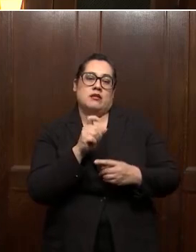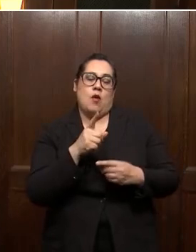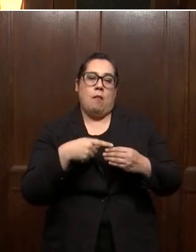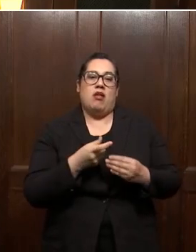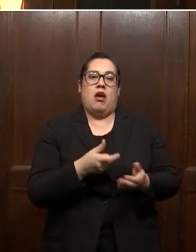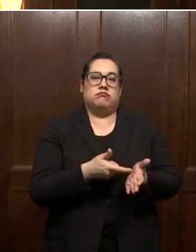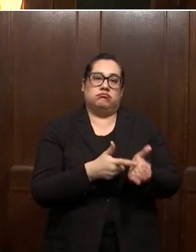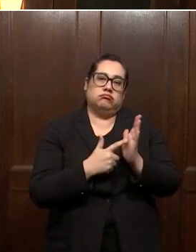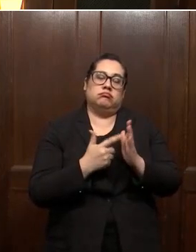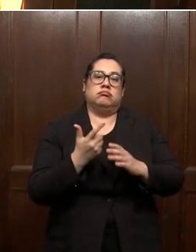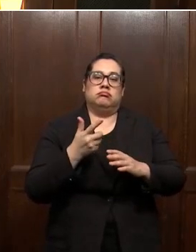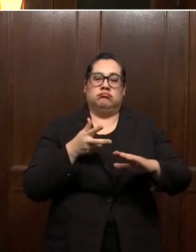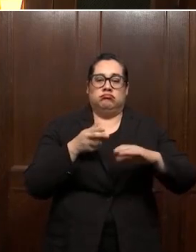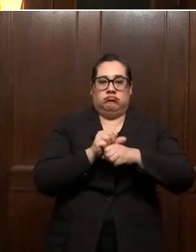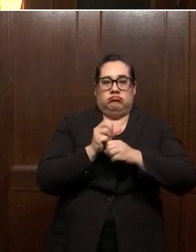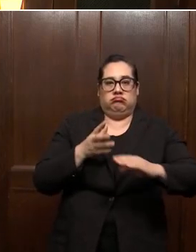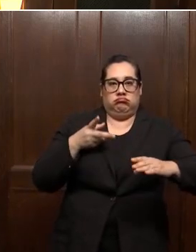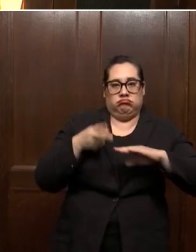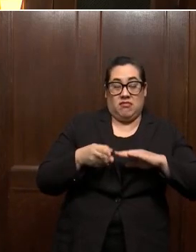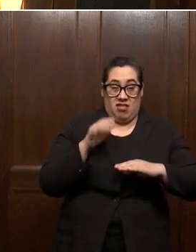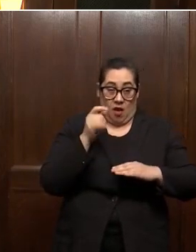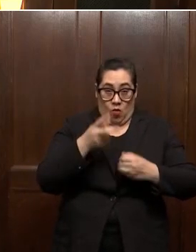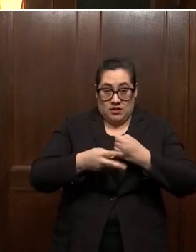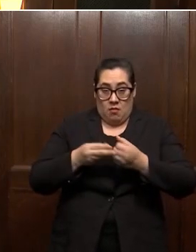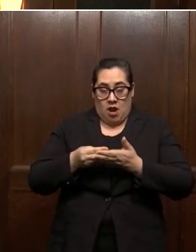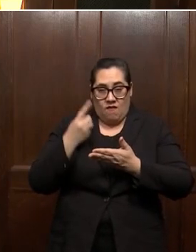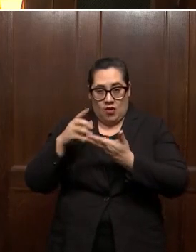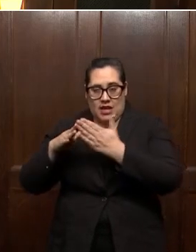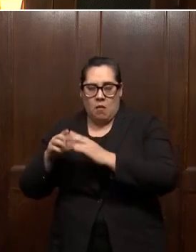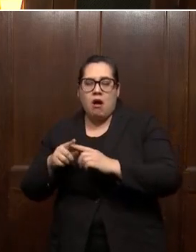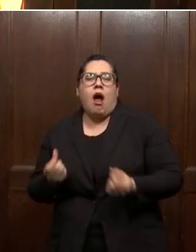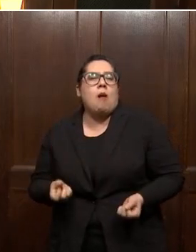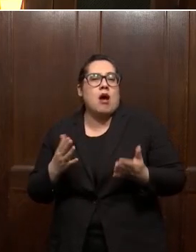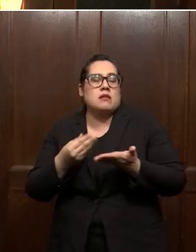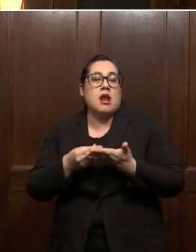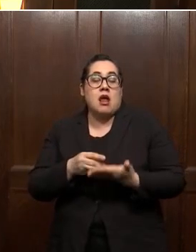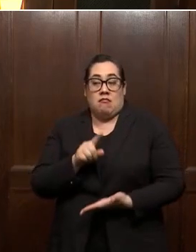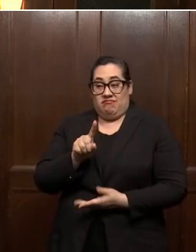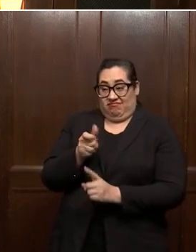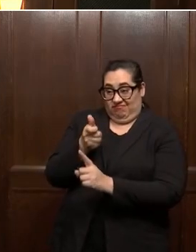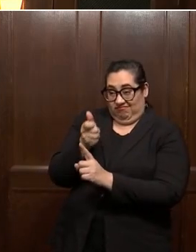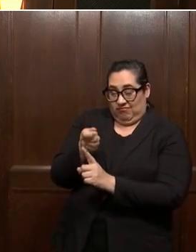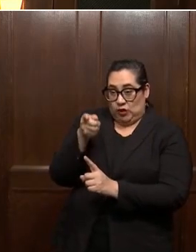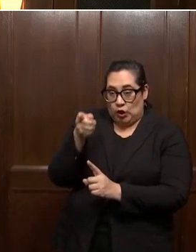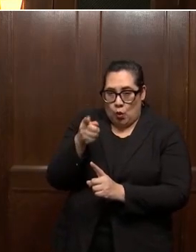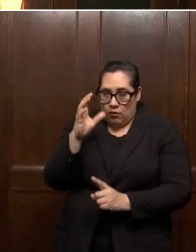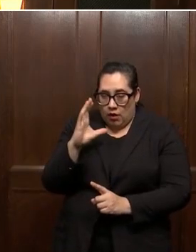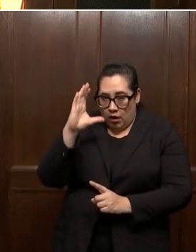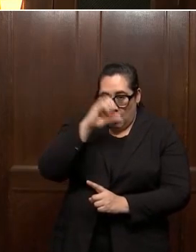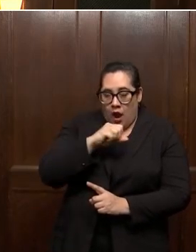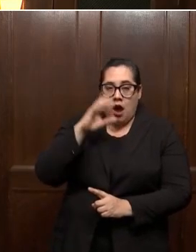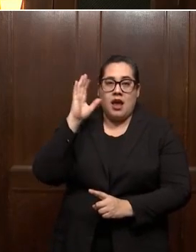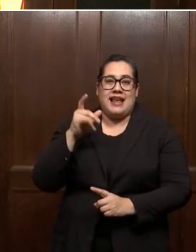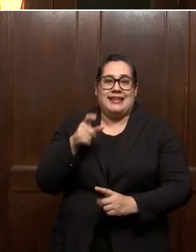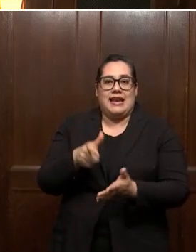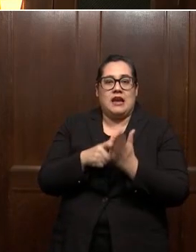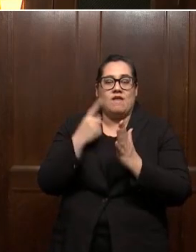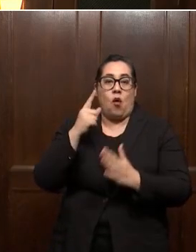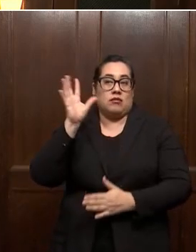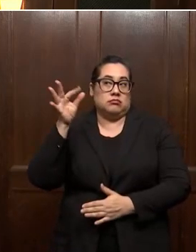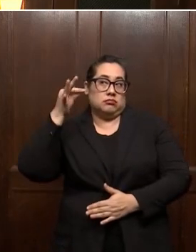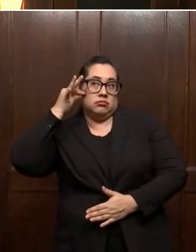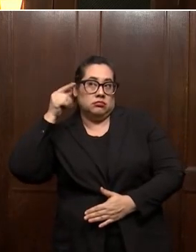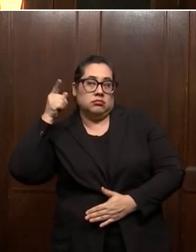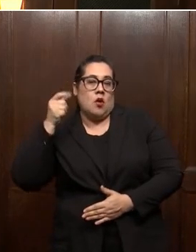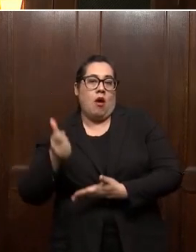will be saving money for the city, but how much money are you estimating that is needed from the federal